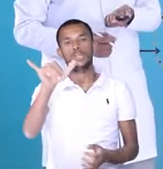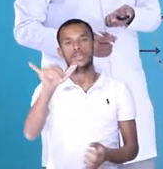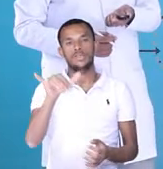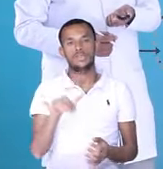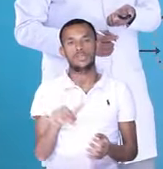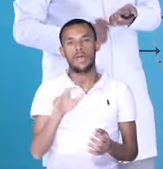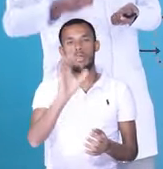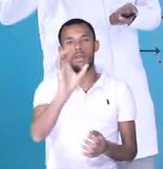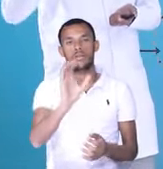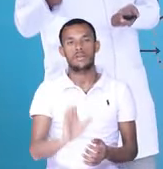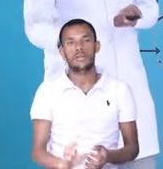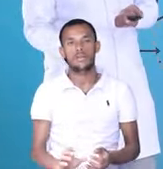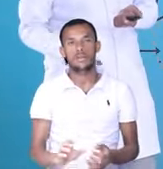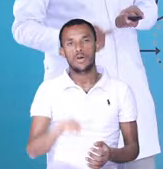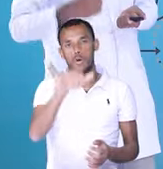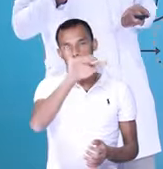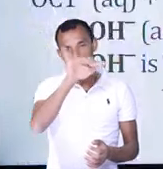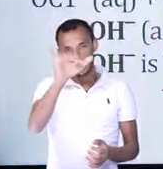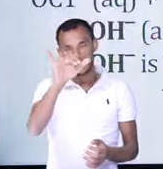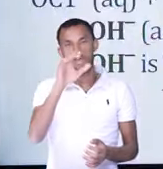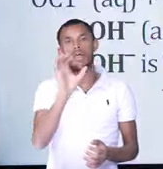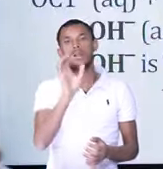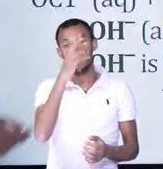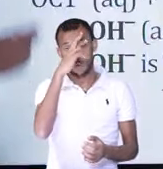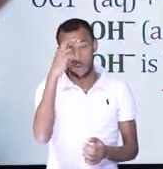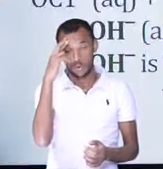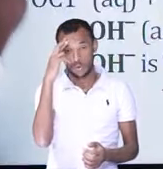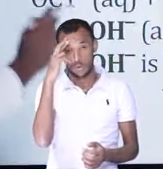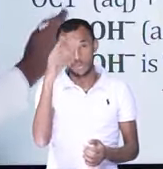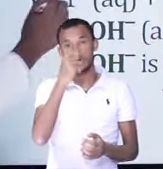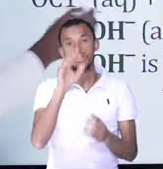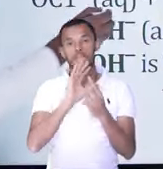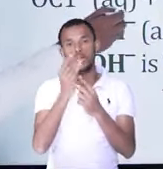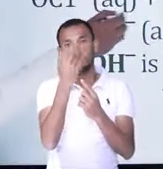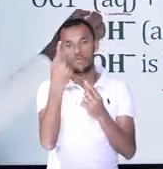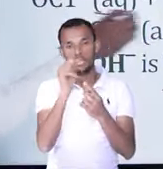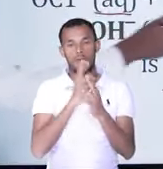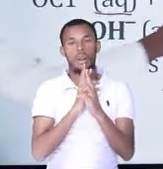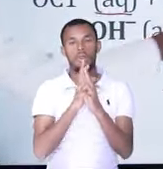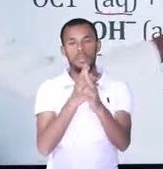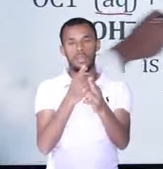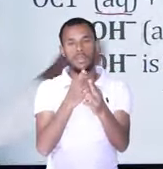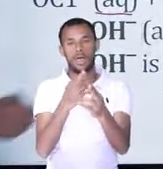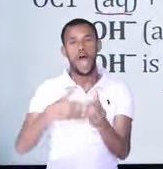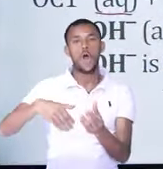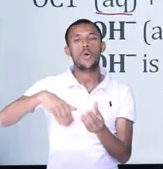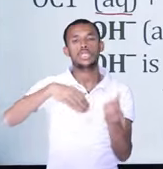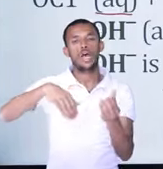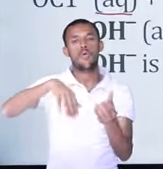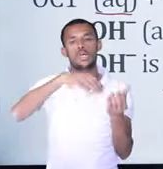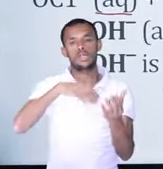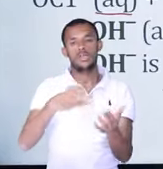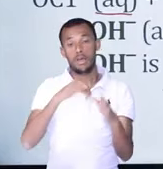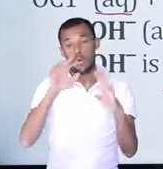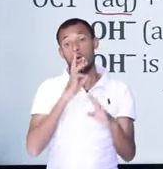catalyst. Why homogeneous catalyst? Because the state of the reactant, look, aqueous. Aqueous means